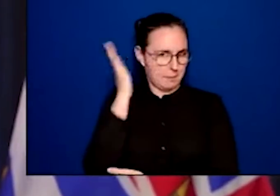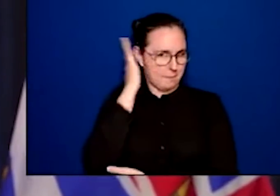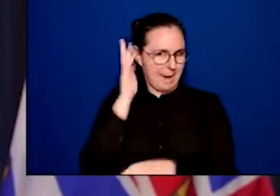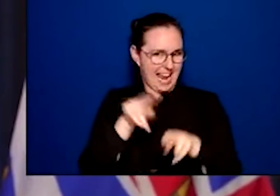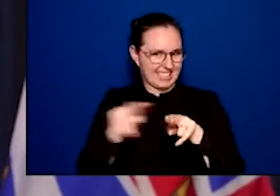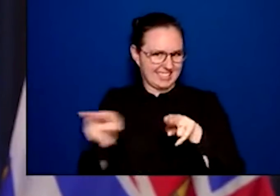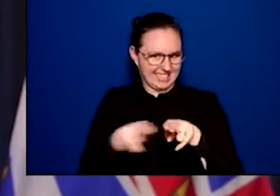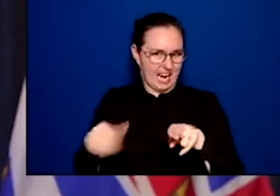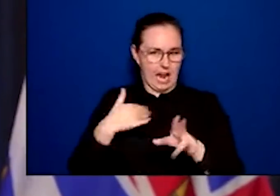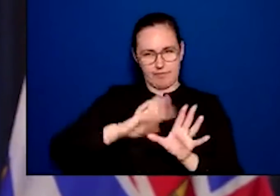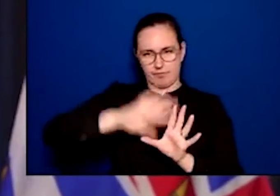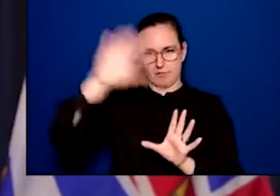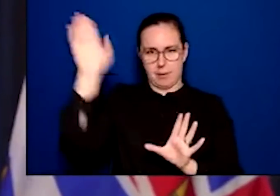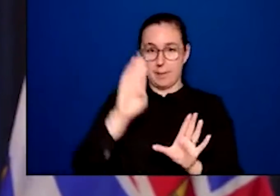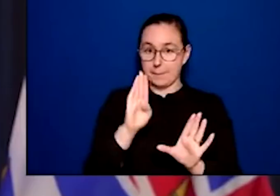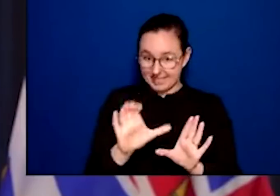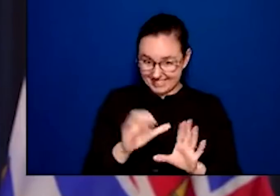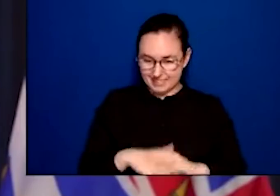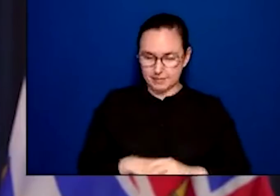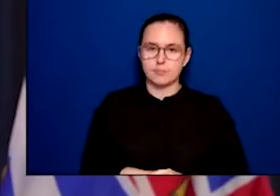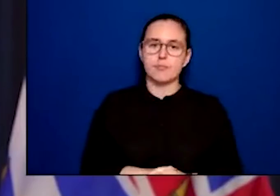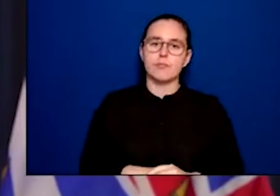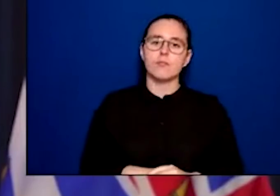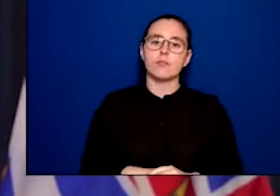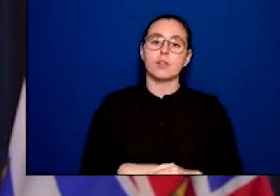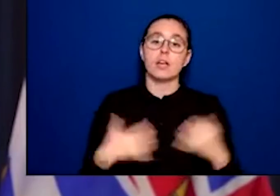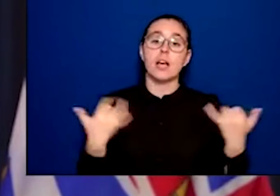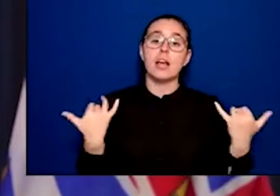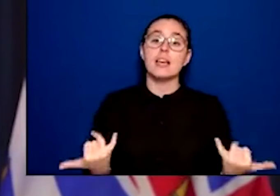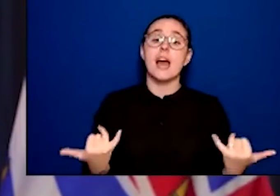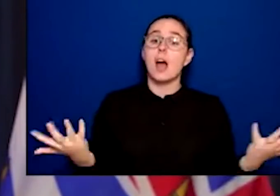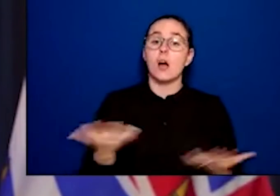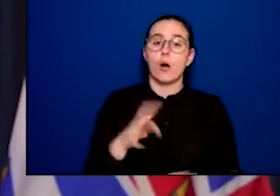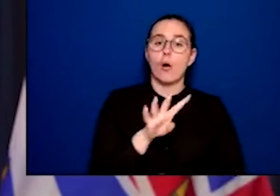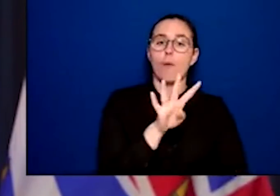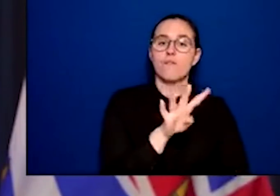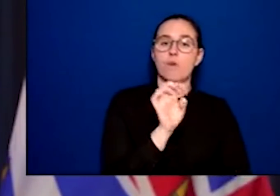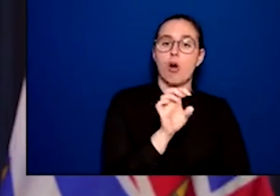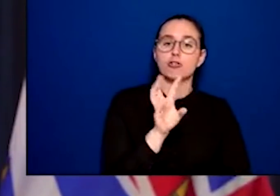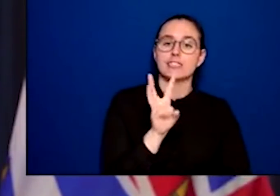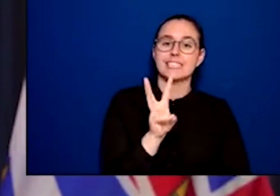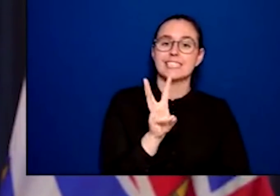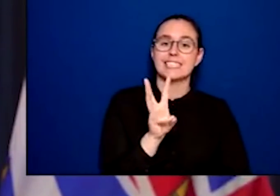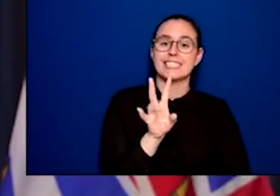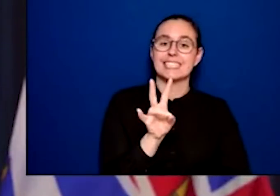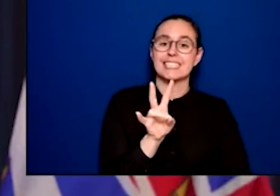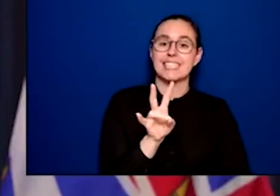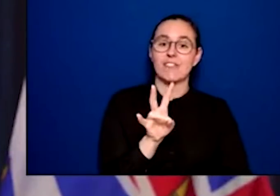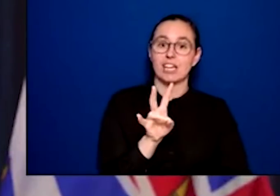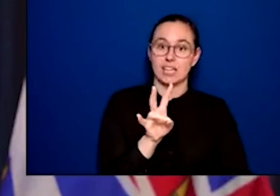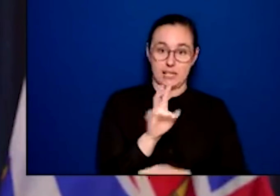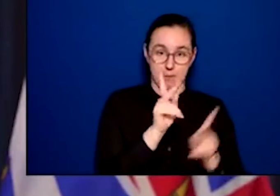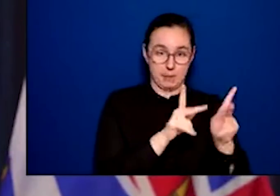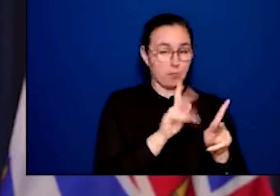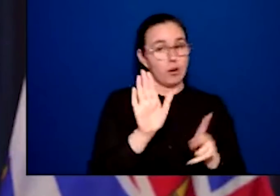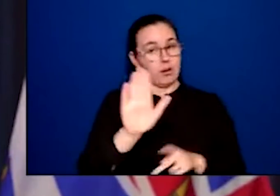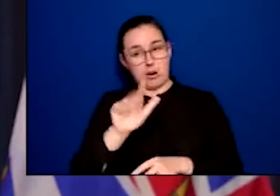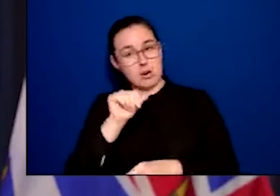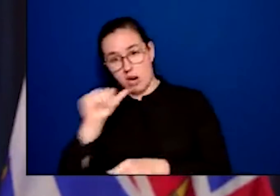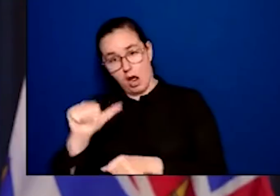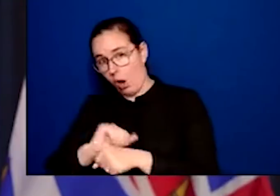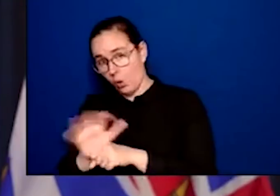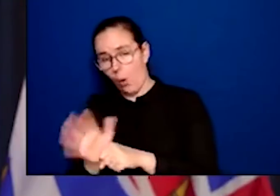today we have approximately 467 people in total. That's not with COVID-19, in total in critical